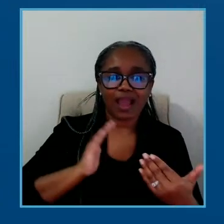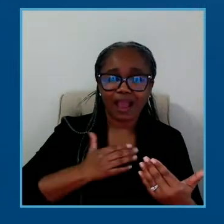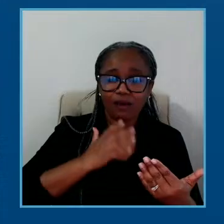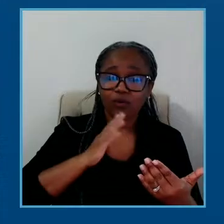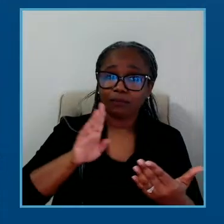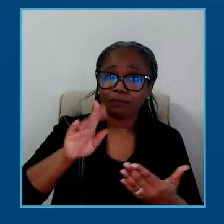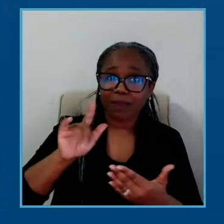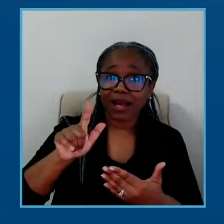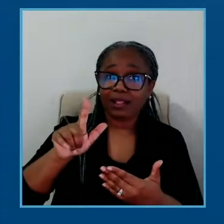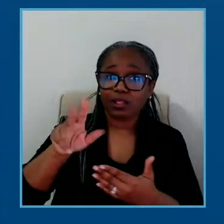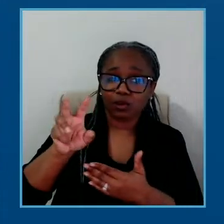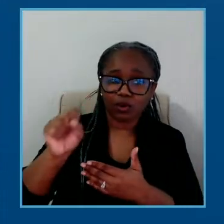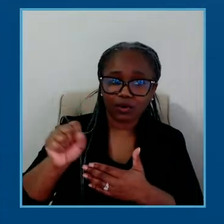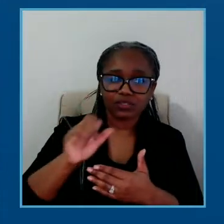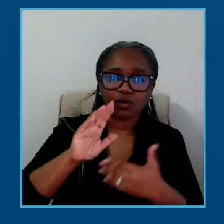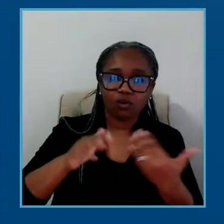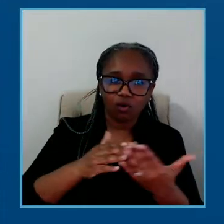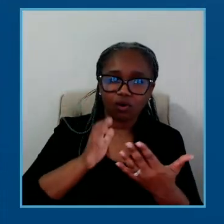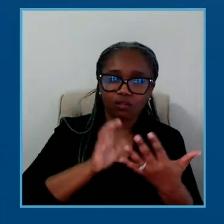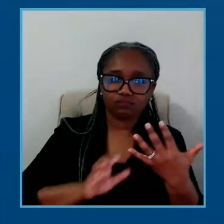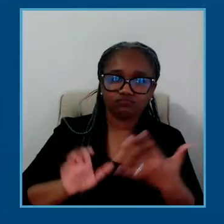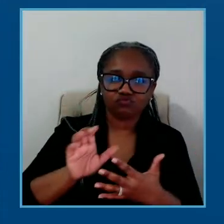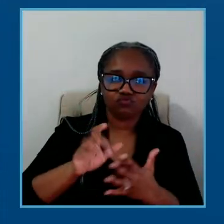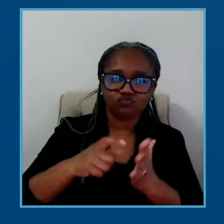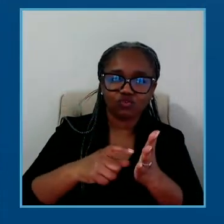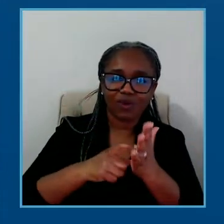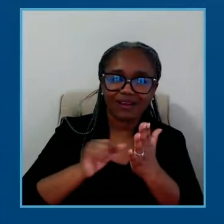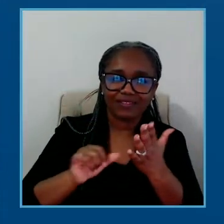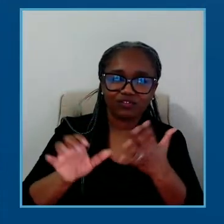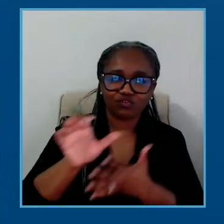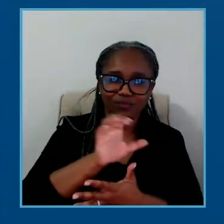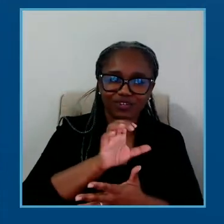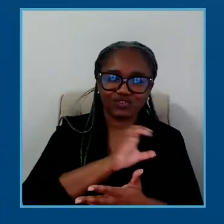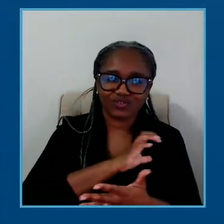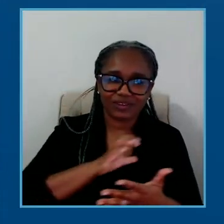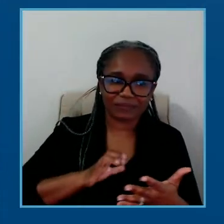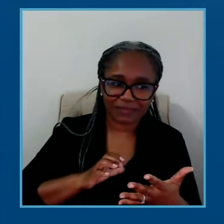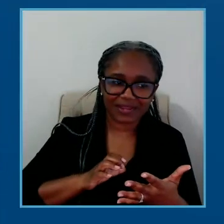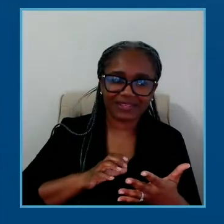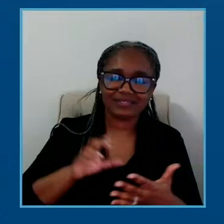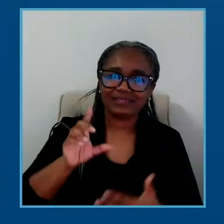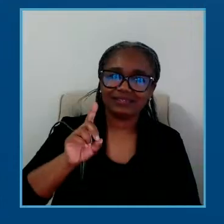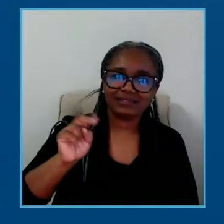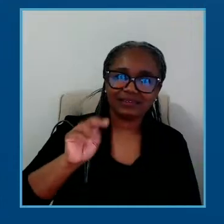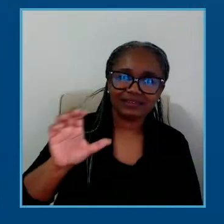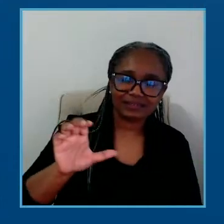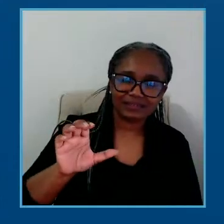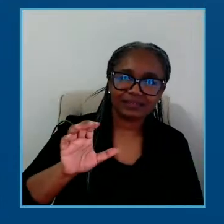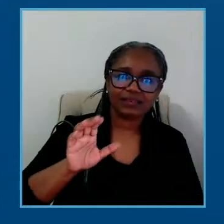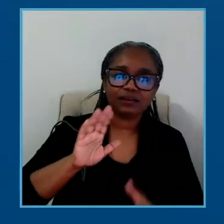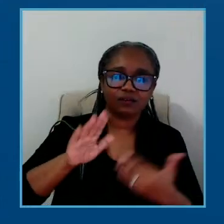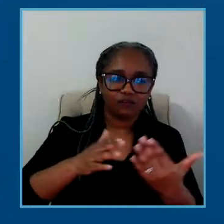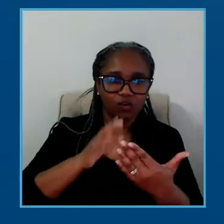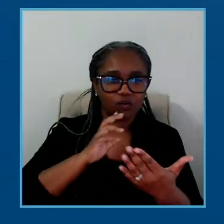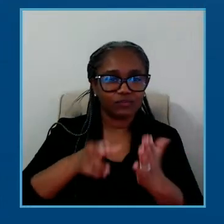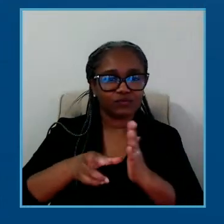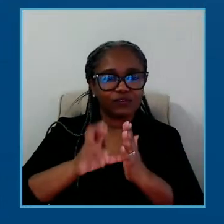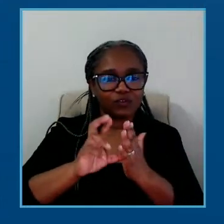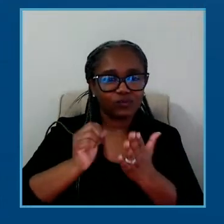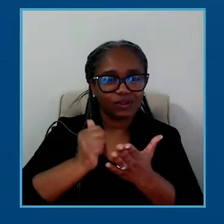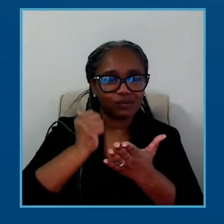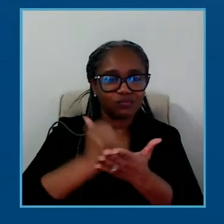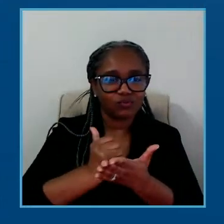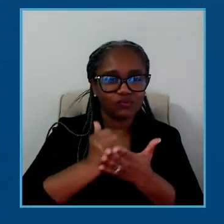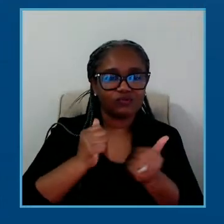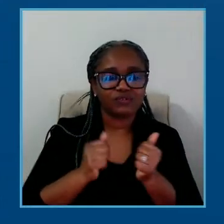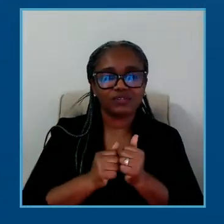a reasonable opportunity to be heard, and once the committee has reviewed the party's evidence and arguments in accordance with the rules of procedure, it adopts